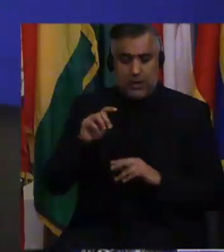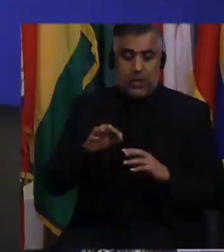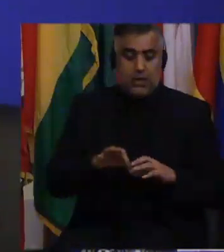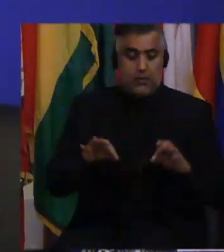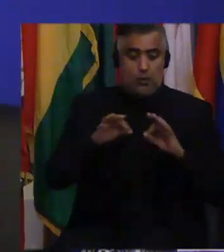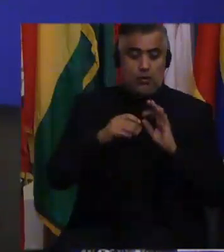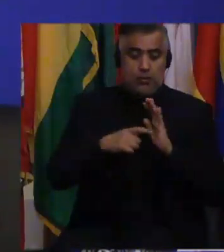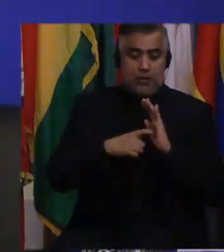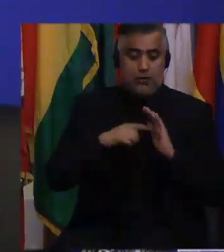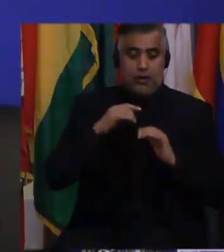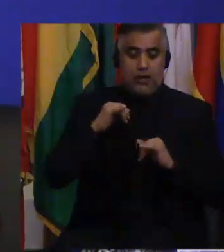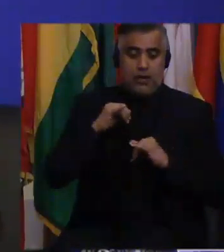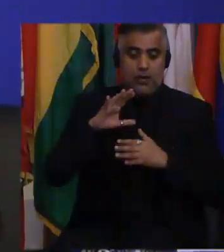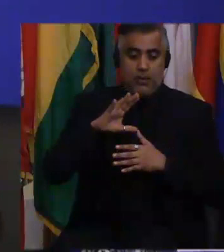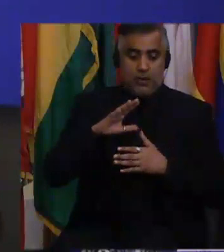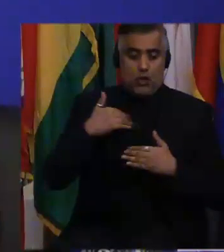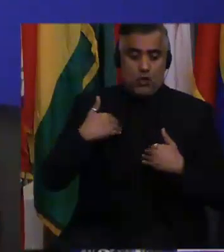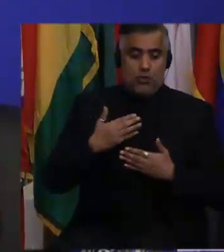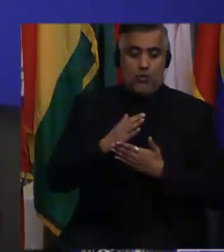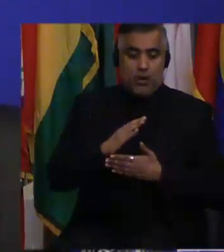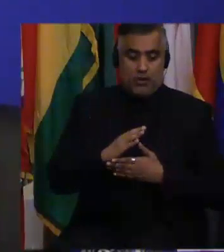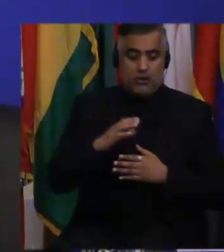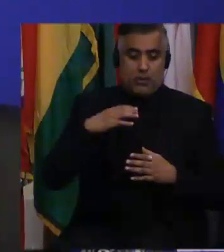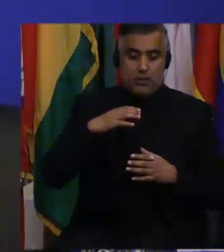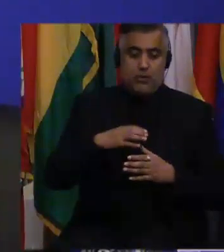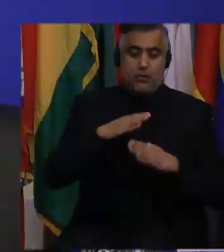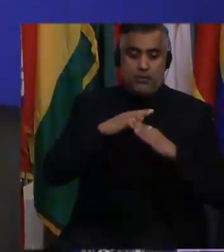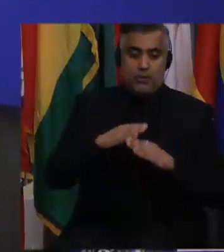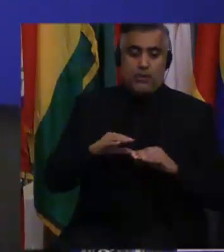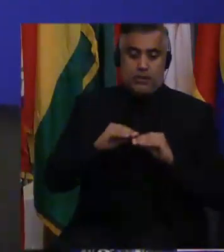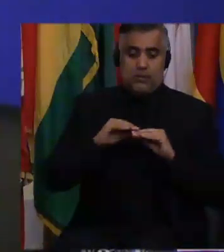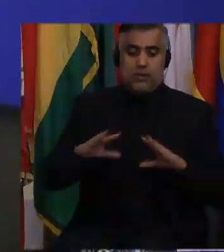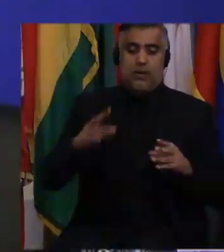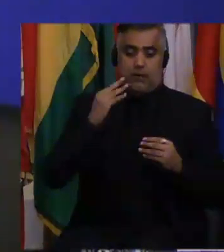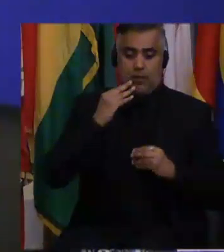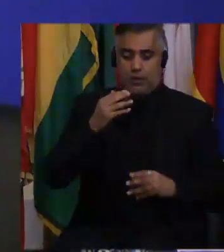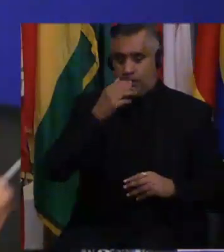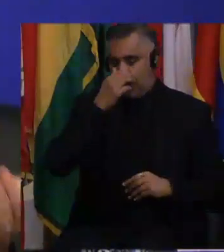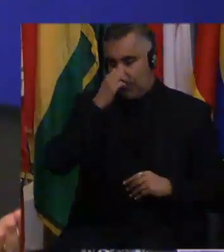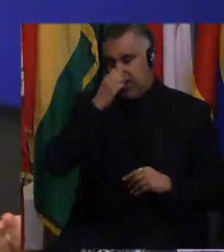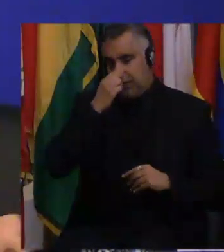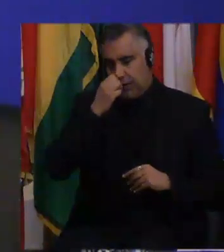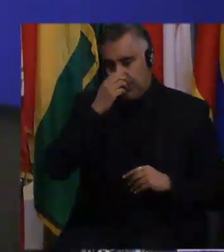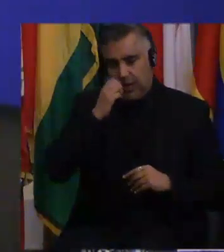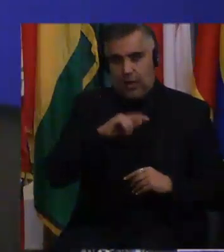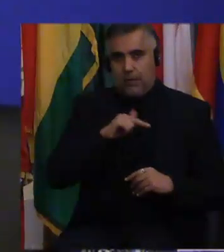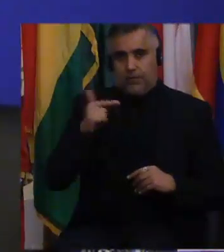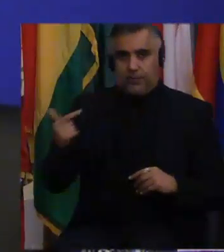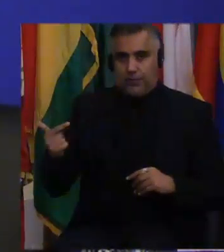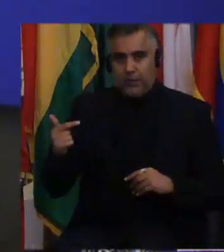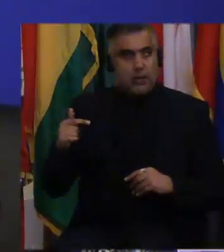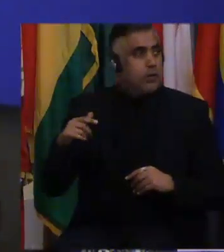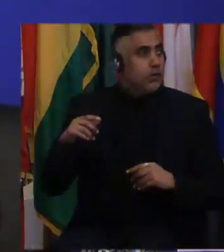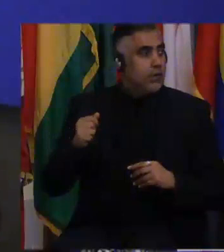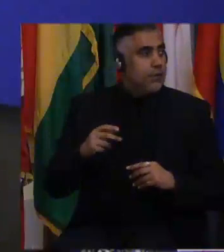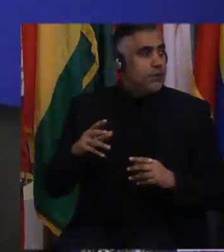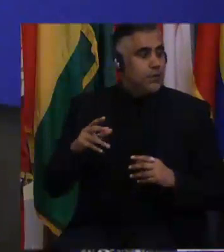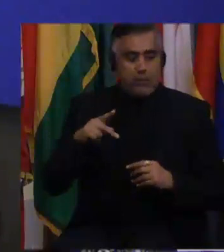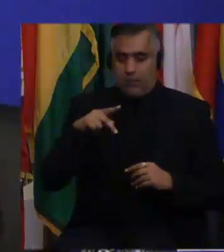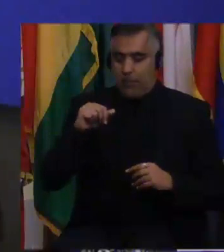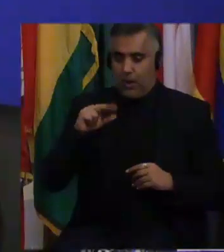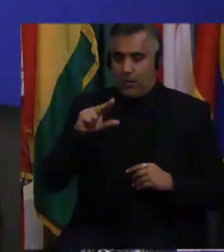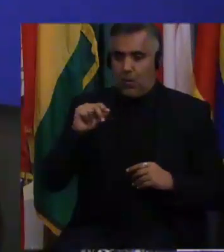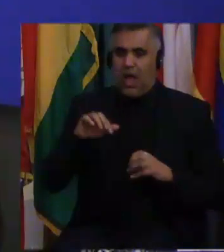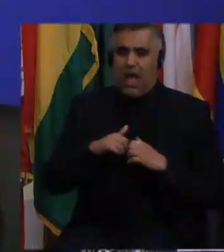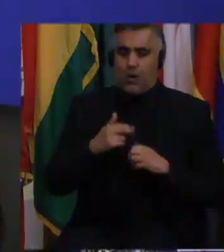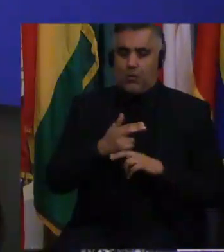for the Inter-American Human Rights Commission is prevention and dissemination of information. So I wanted to turn it over to Paolo for a few words about how do we